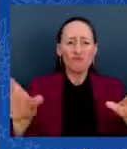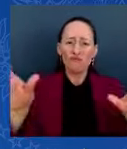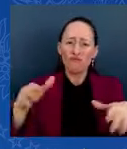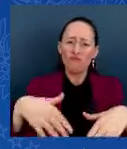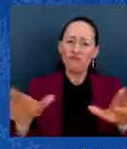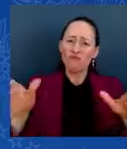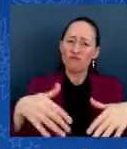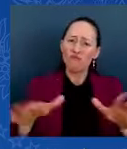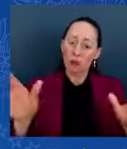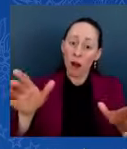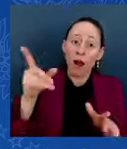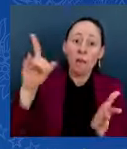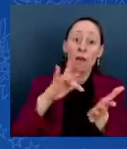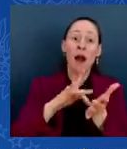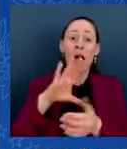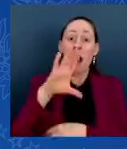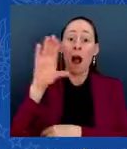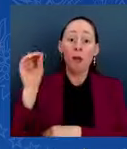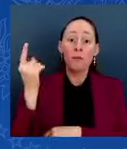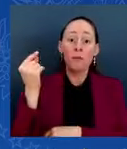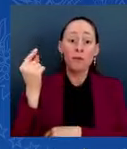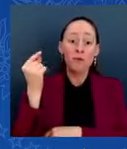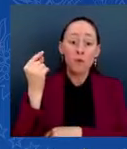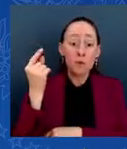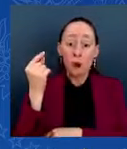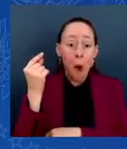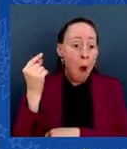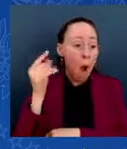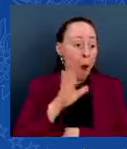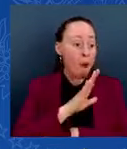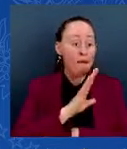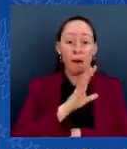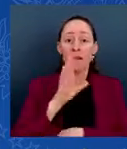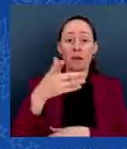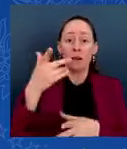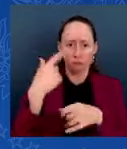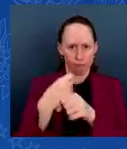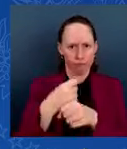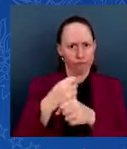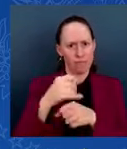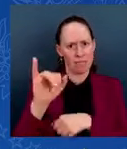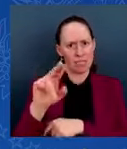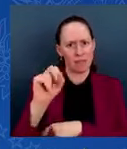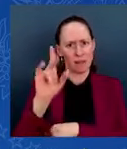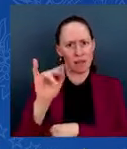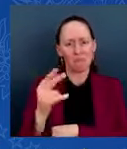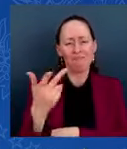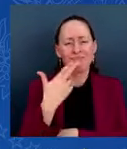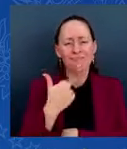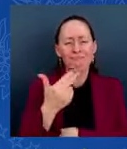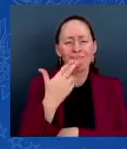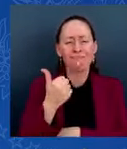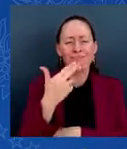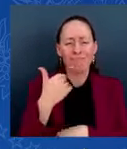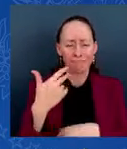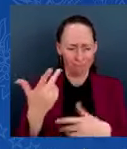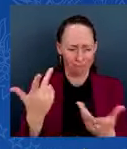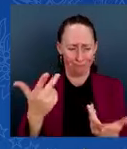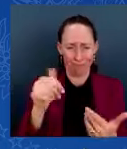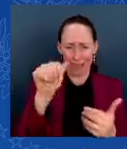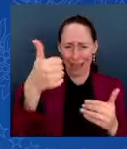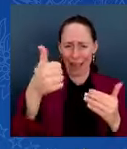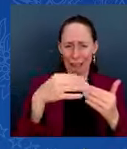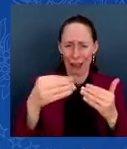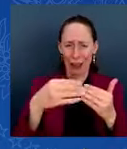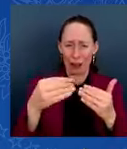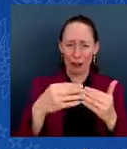$10, T-E-N. That's the God's truth. $10, number one. Number two, to package it and ship it,